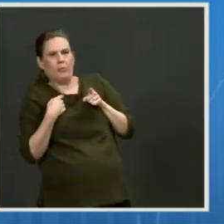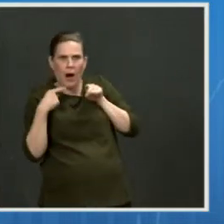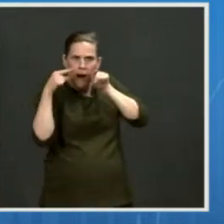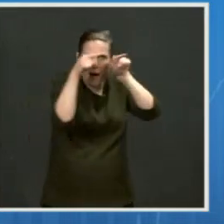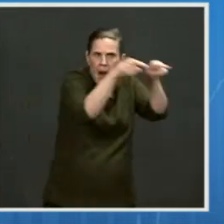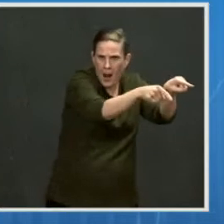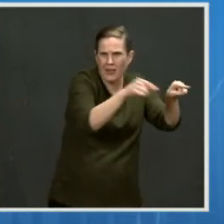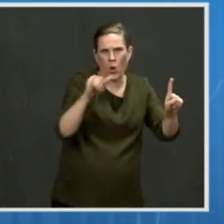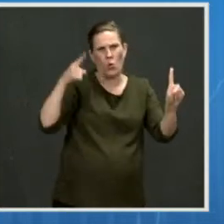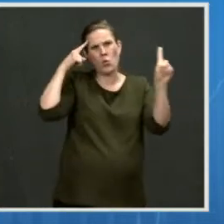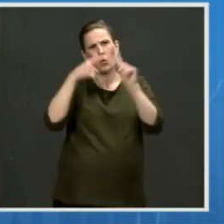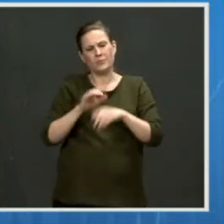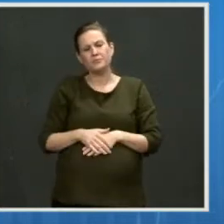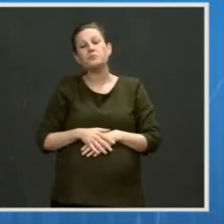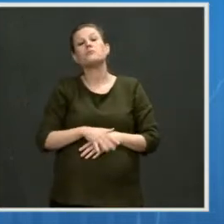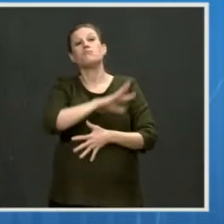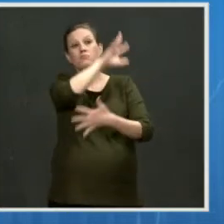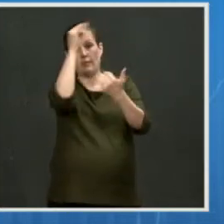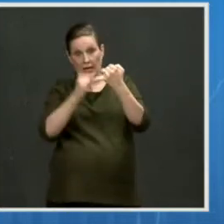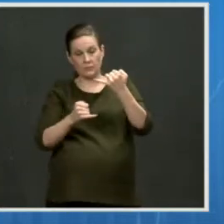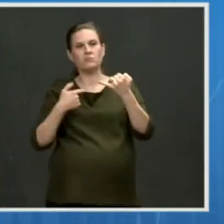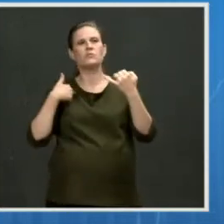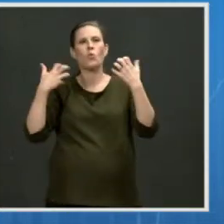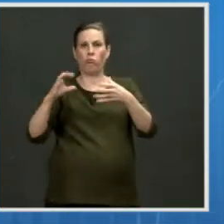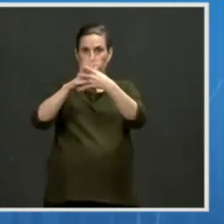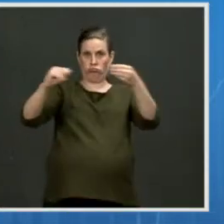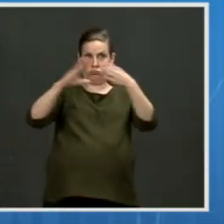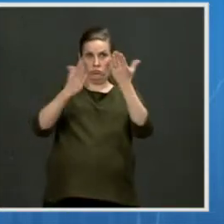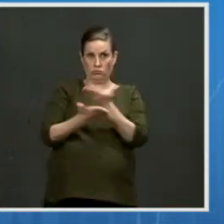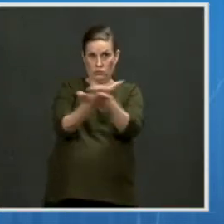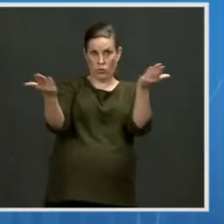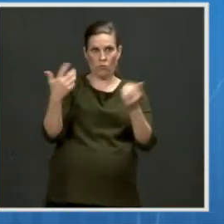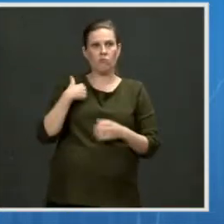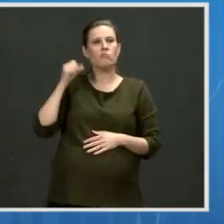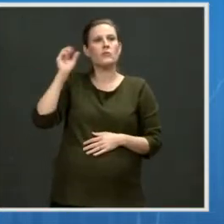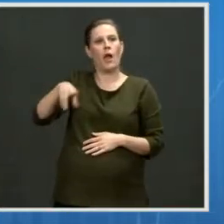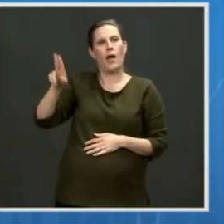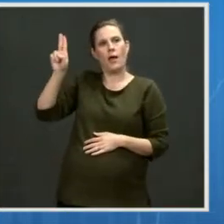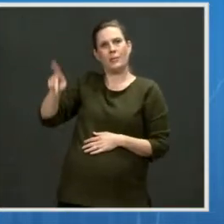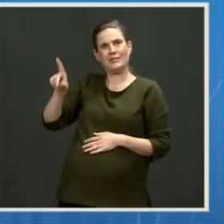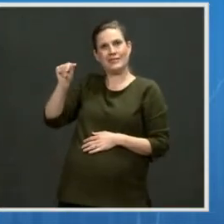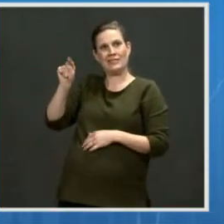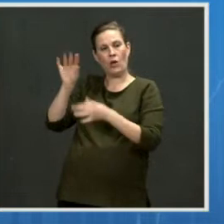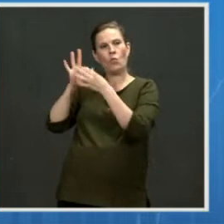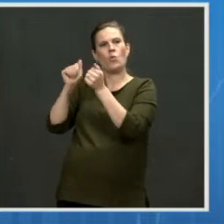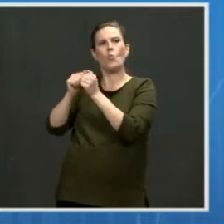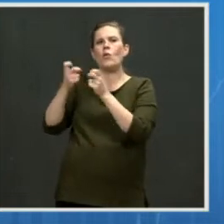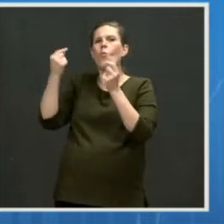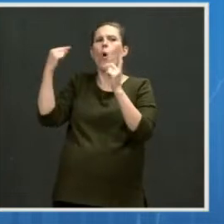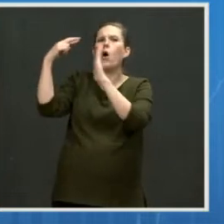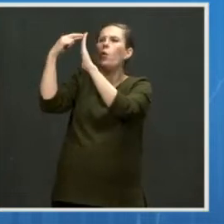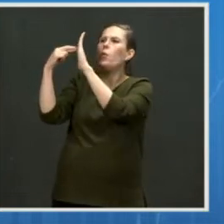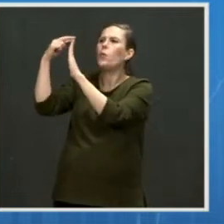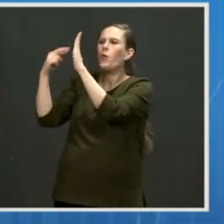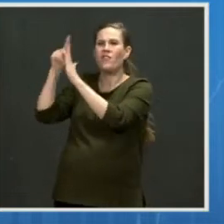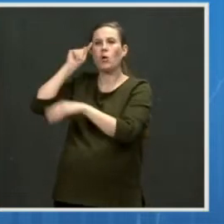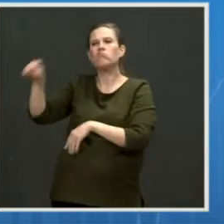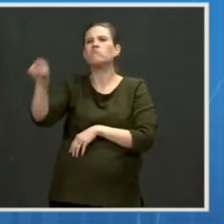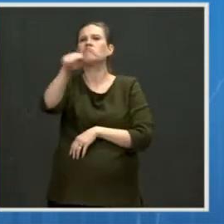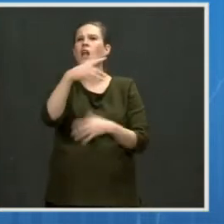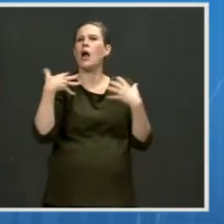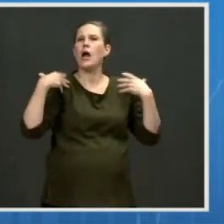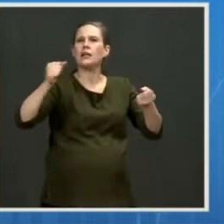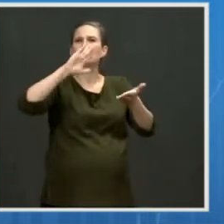CDC is updating COVID-19 guidance for adult day service centers. These centers provide important social and